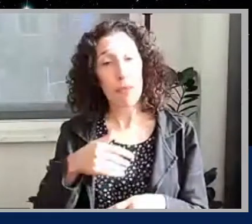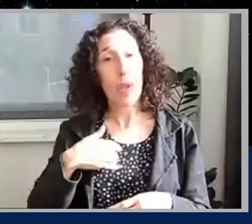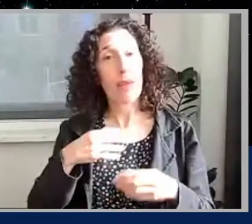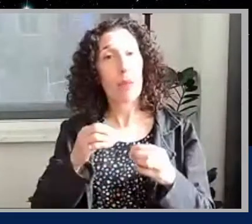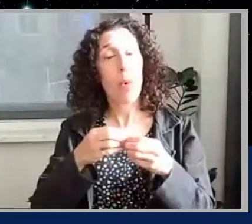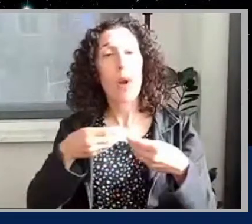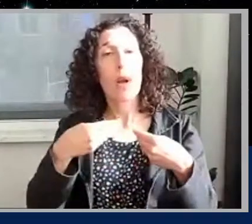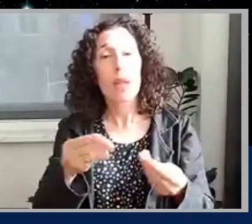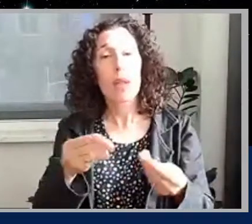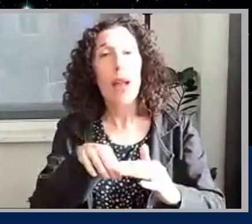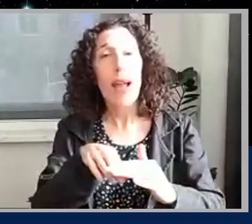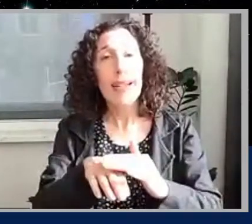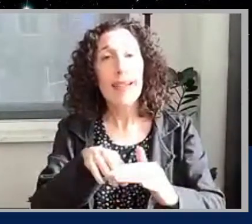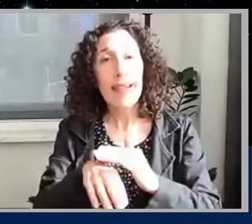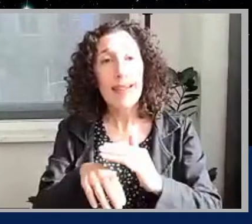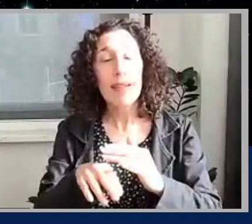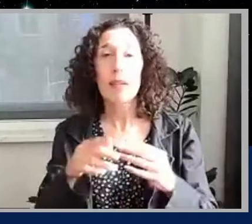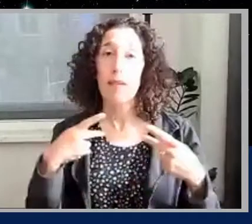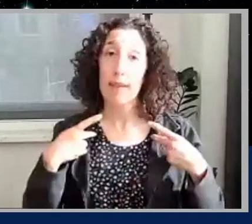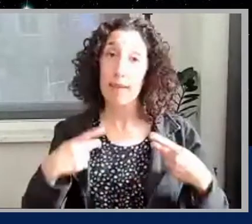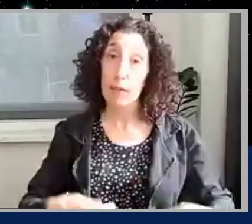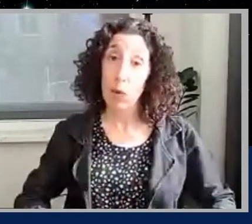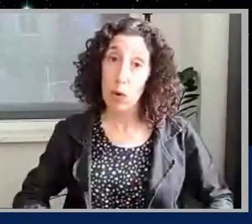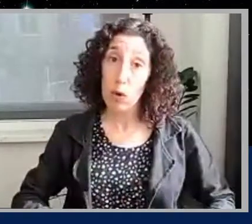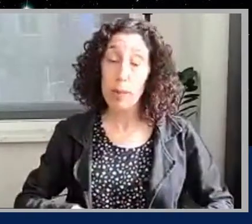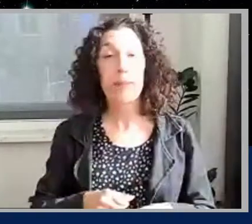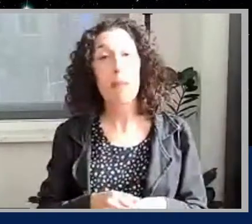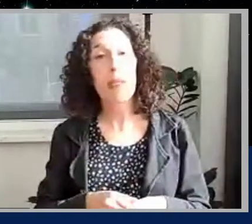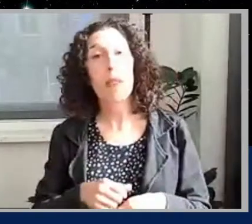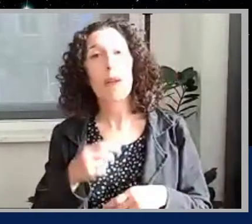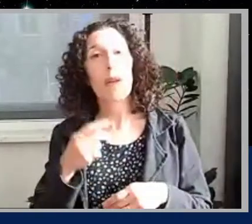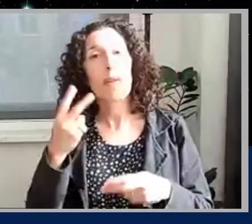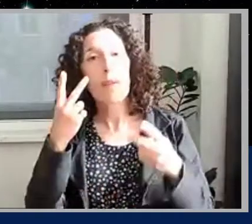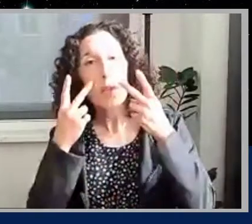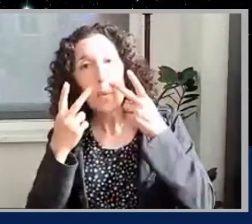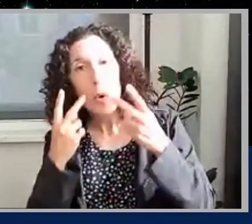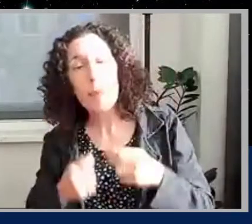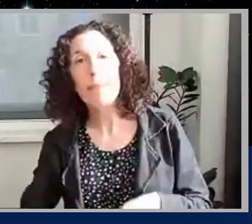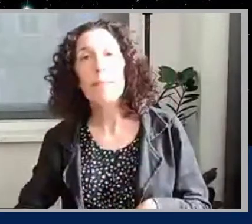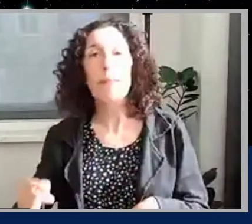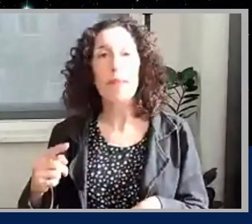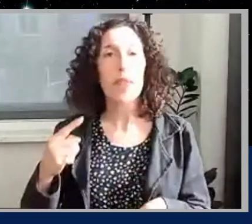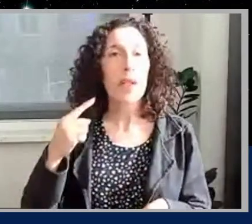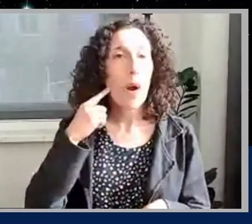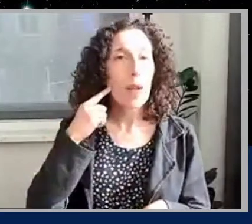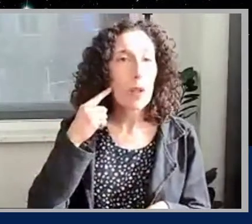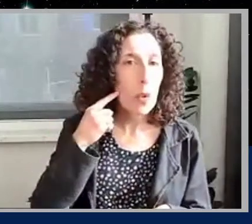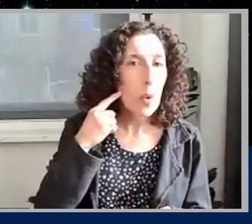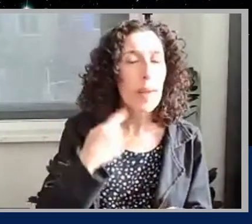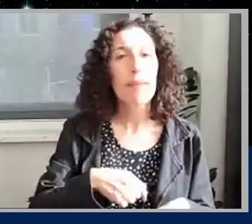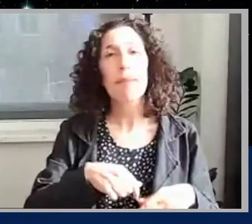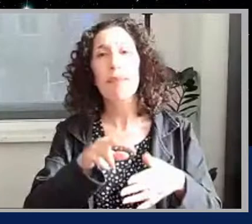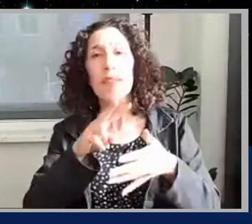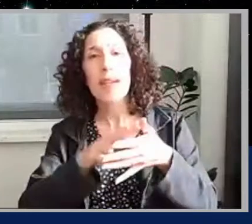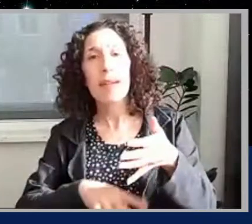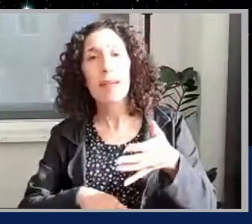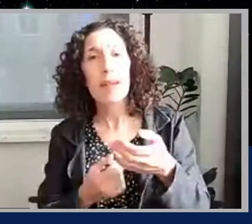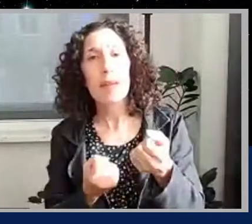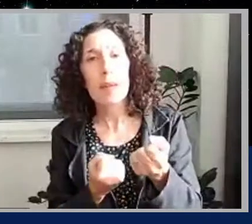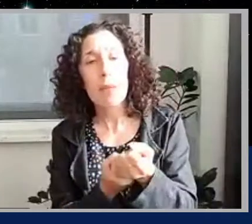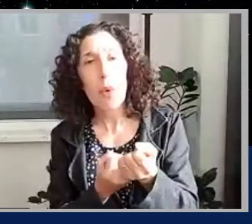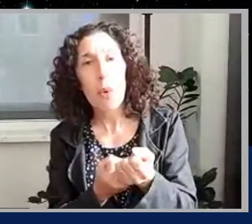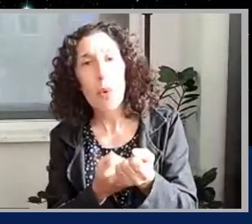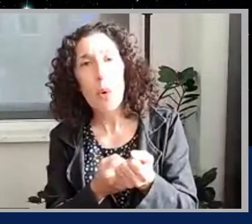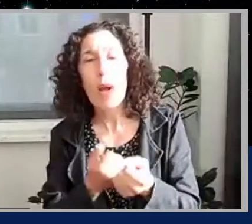someone on crutches with a broken leg, whether it's a parent with a stroller, whether it's a cyclist cutting across to deliver a pizza. I